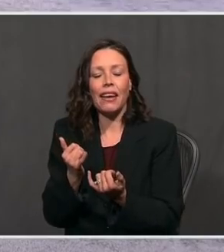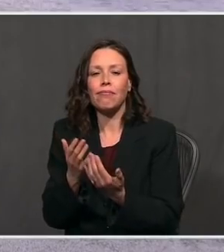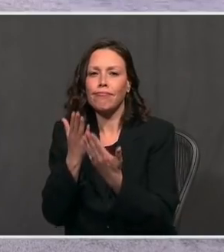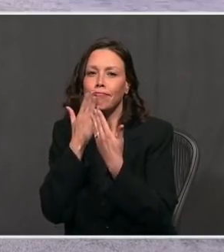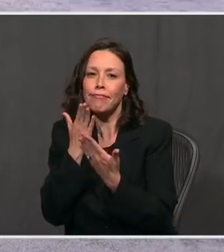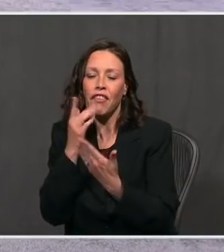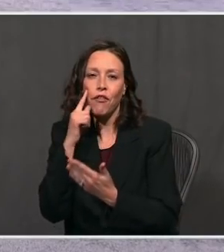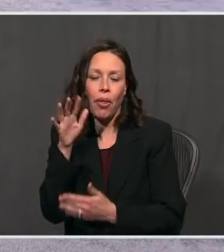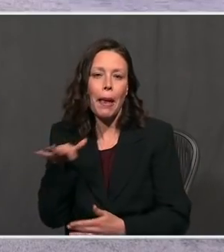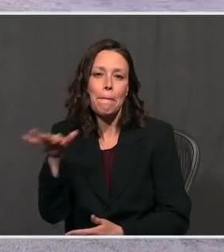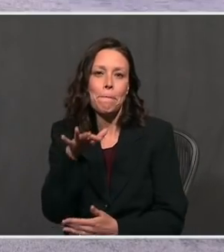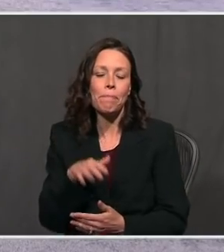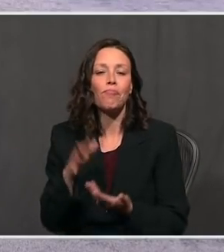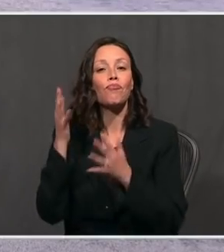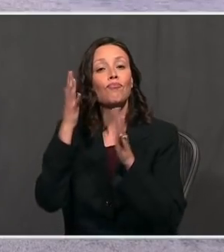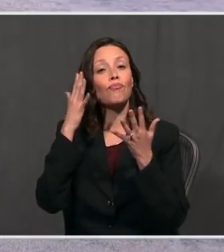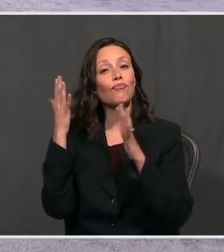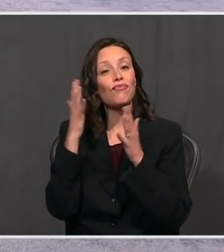grateful.